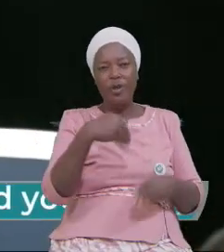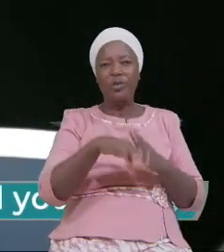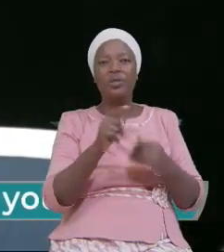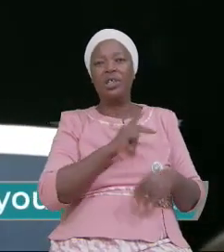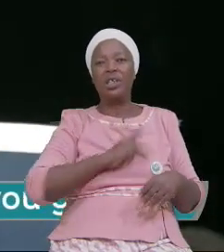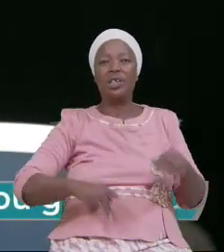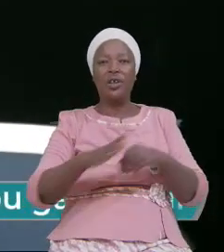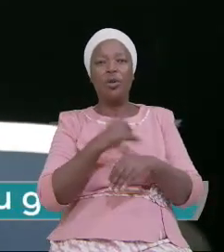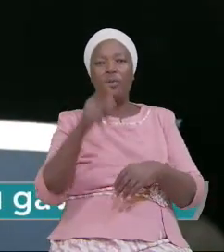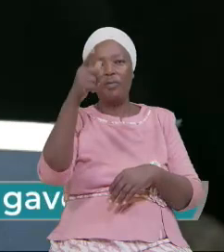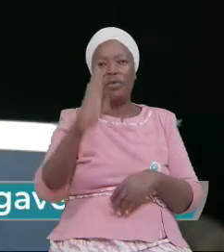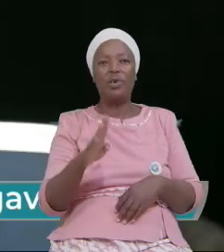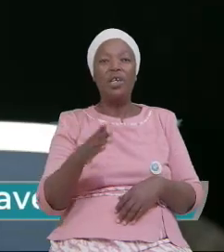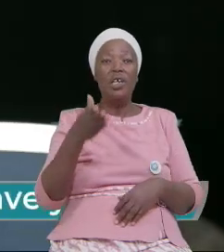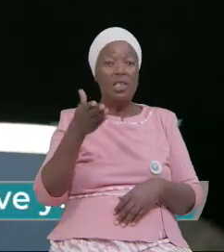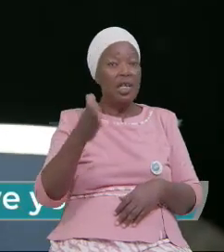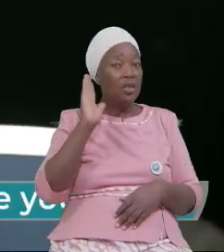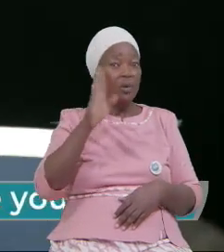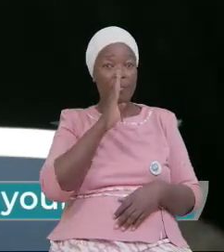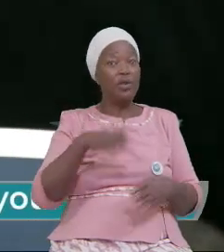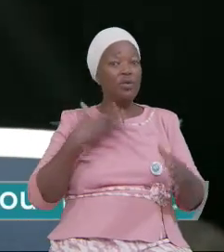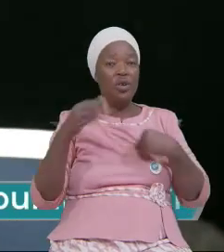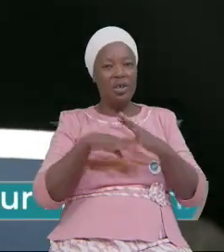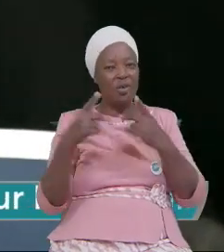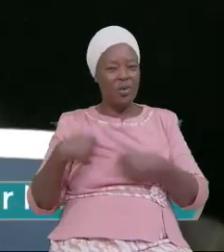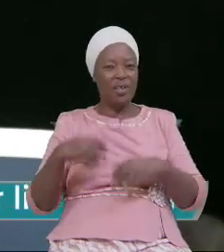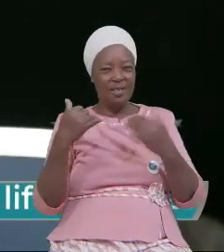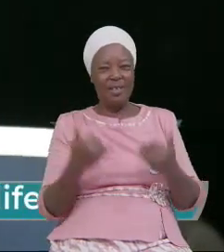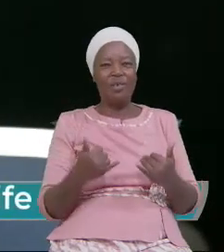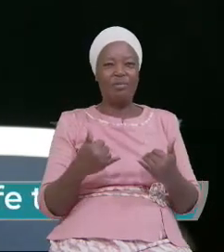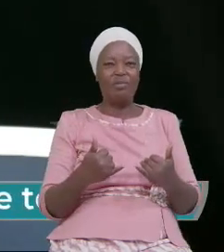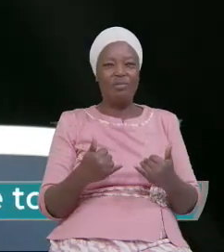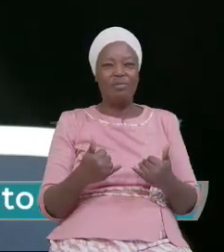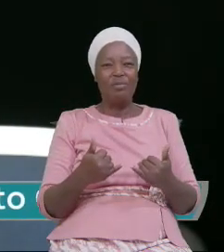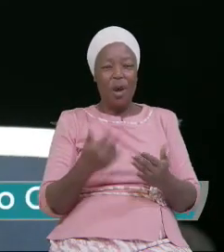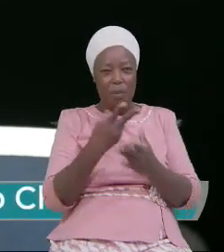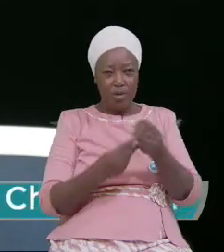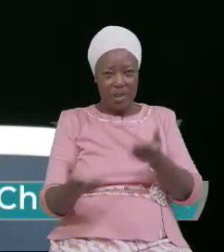There should be joy in your heart right now, both in the Alpha location,